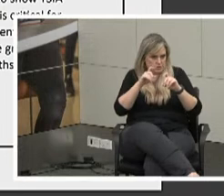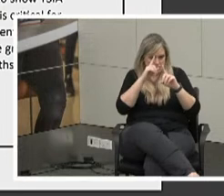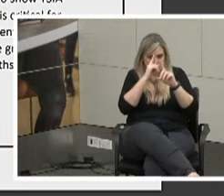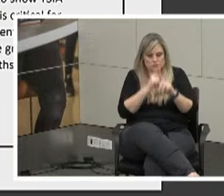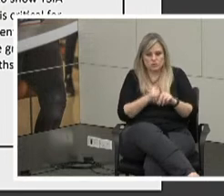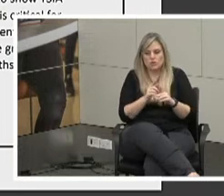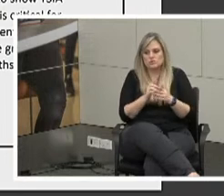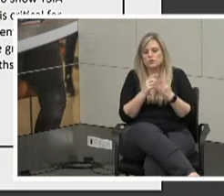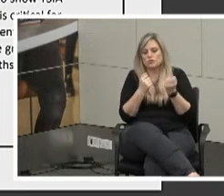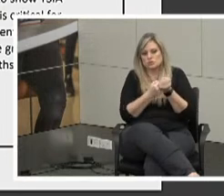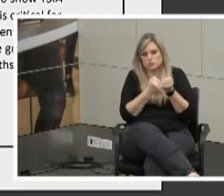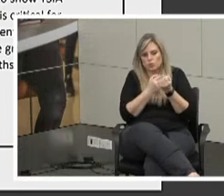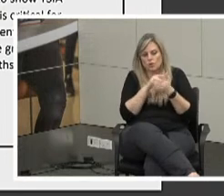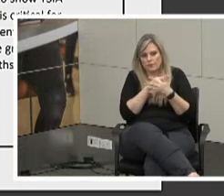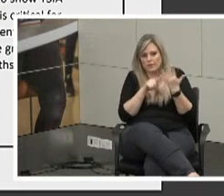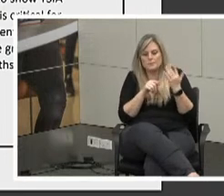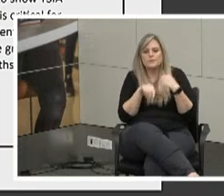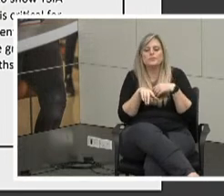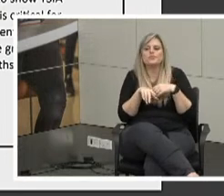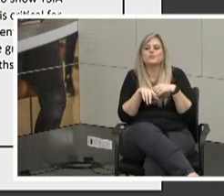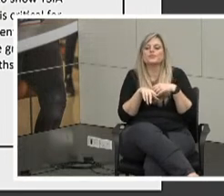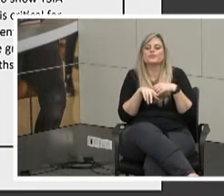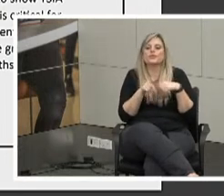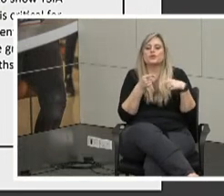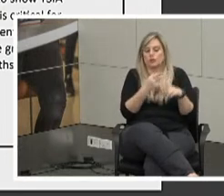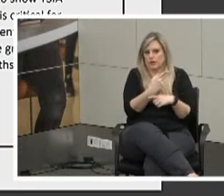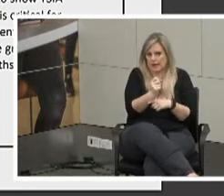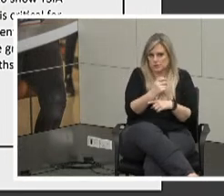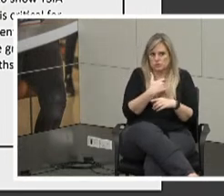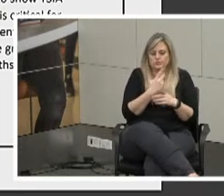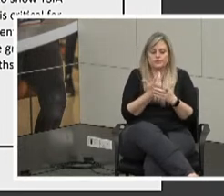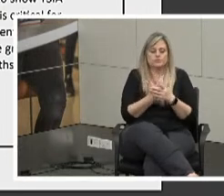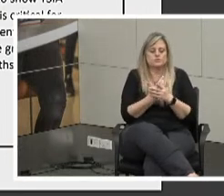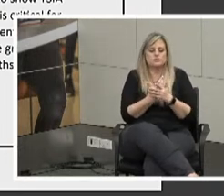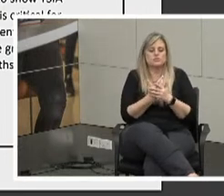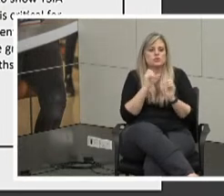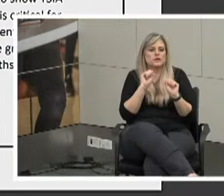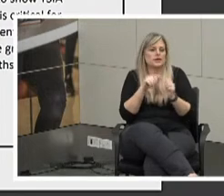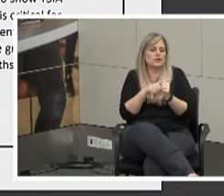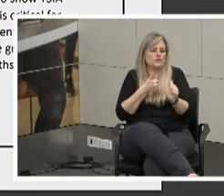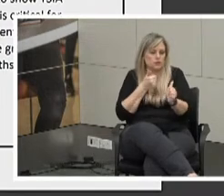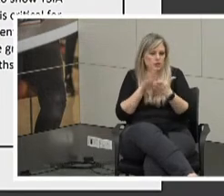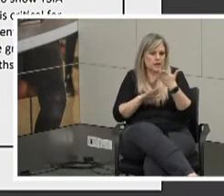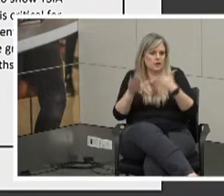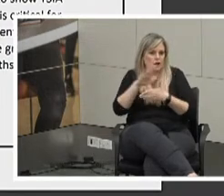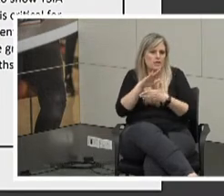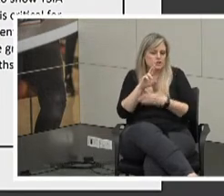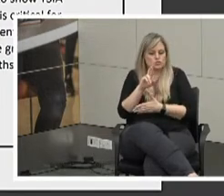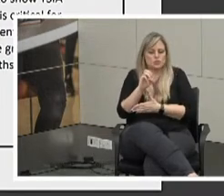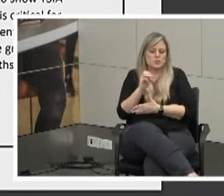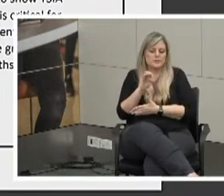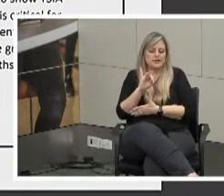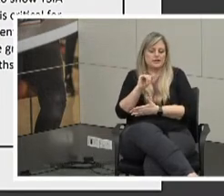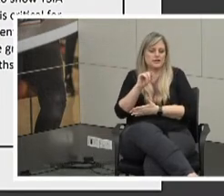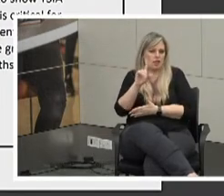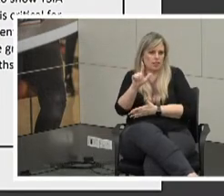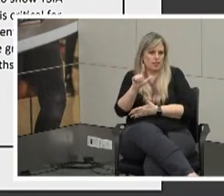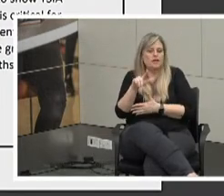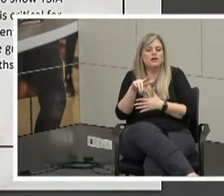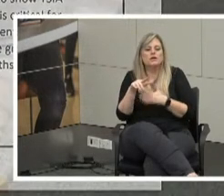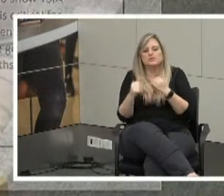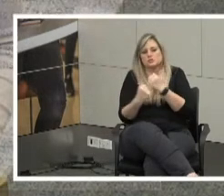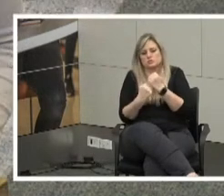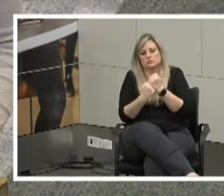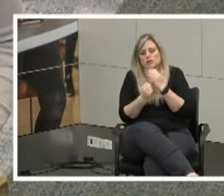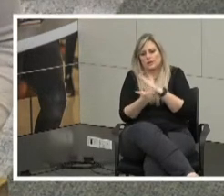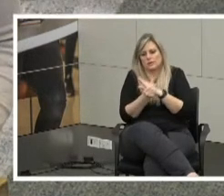in um in doing that while they're in high school to again prevent that remedial work uh in the in the college transition uh so that's an overall summary